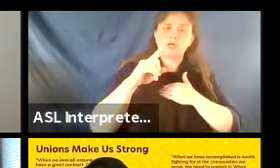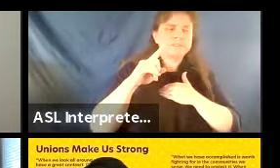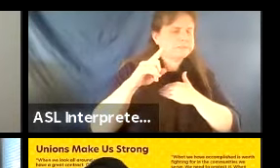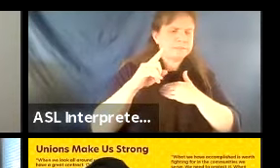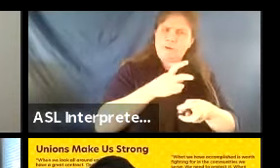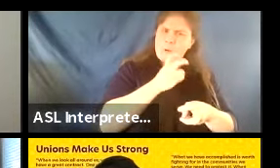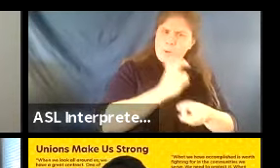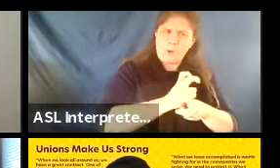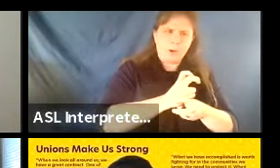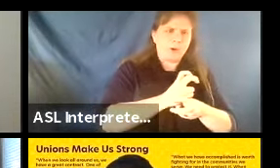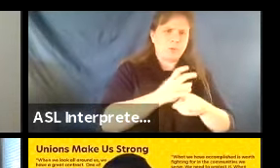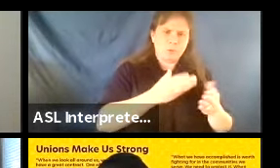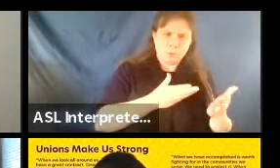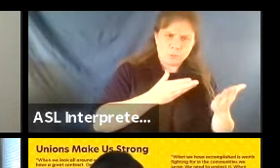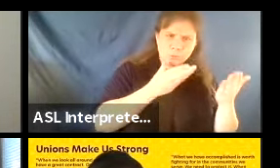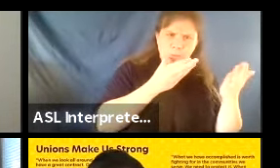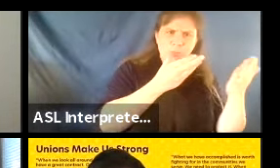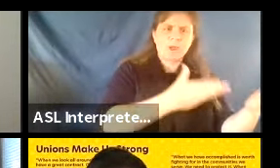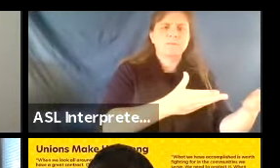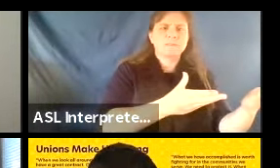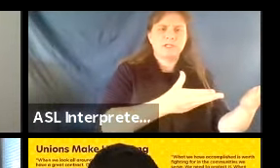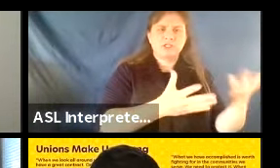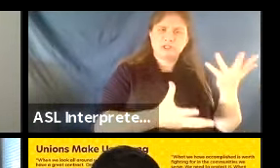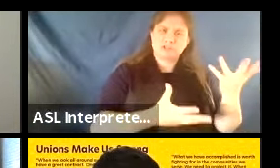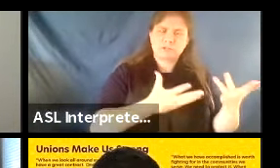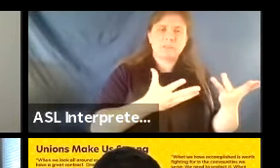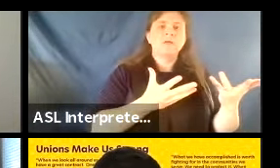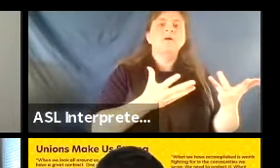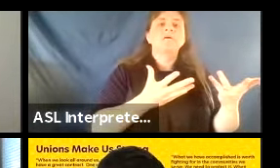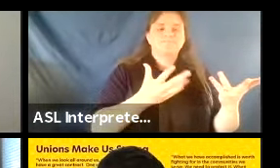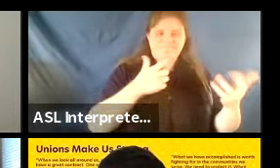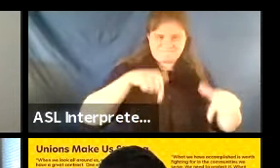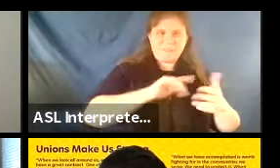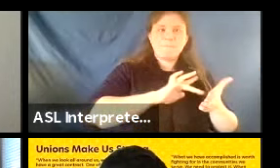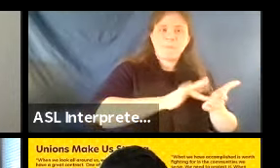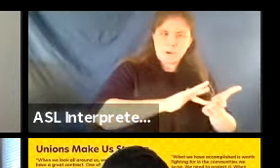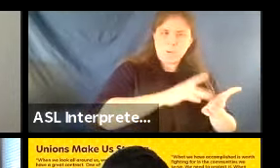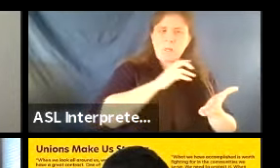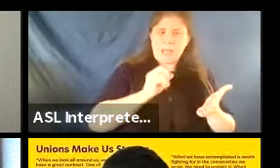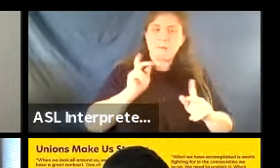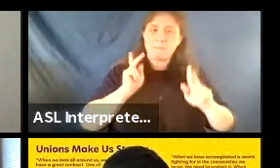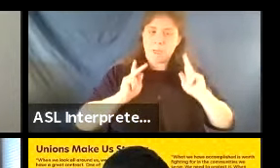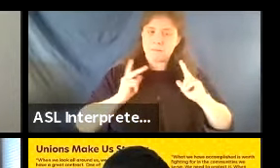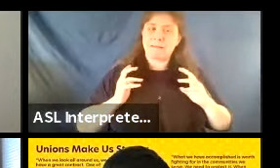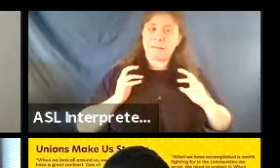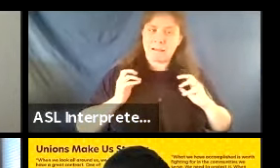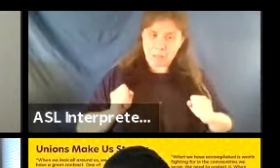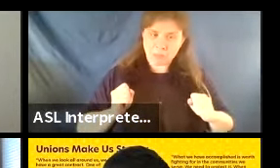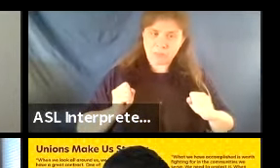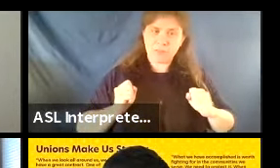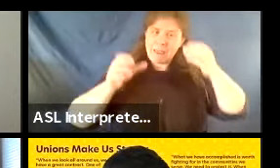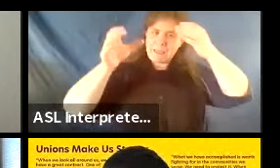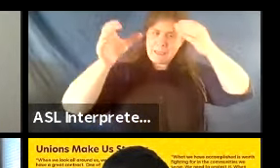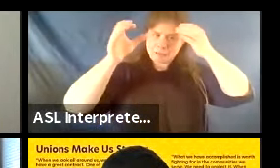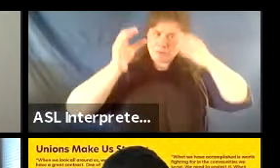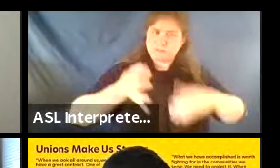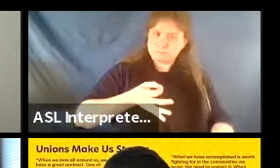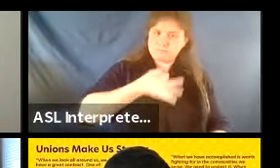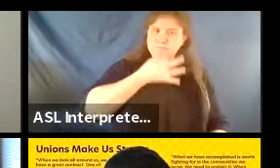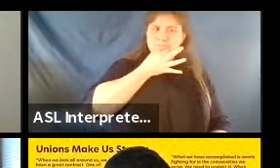difficult recommendations in the hands of medical and public health experts after they have done